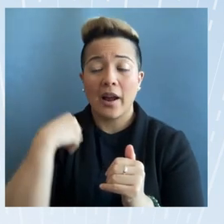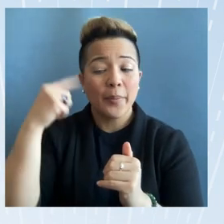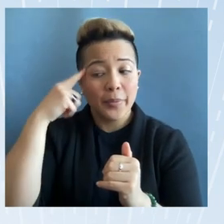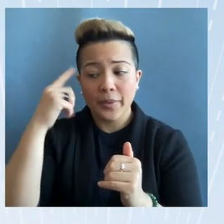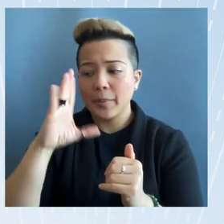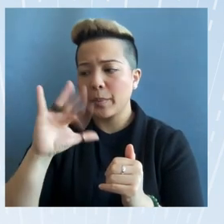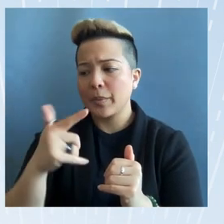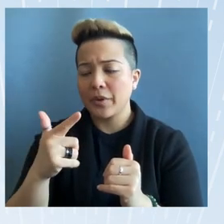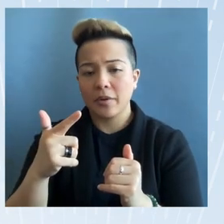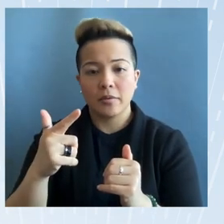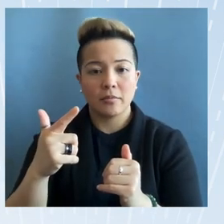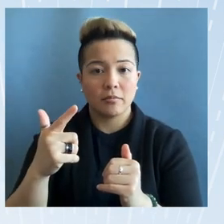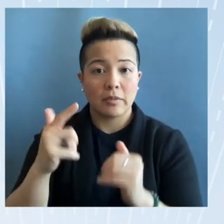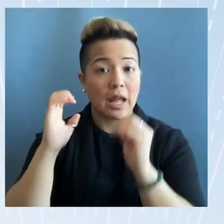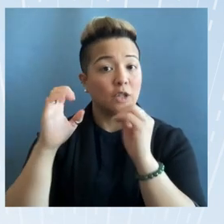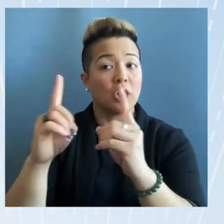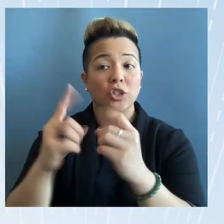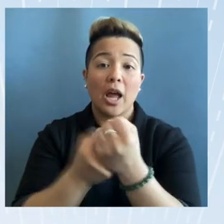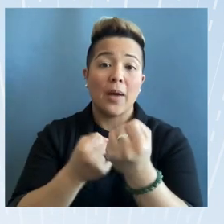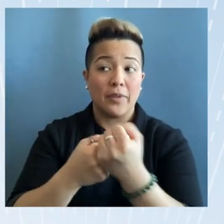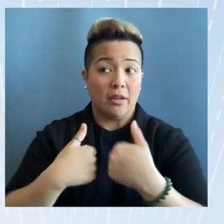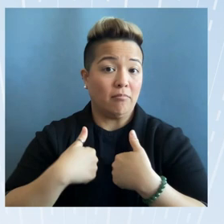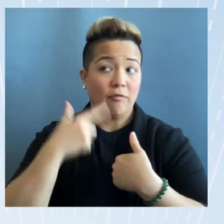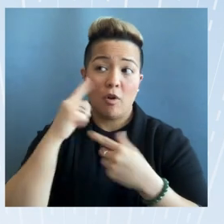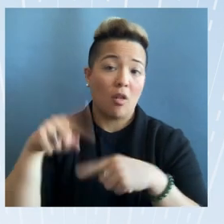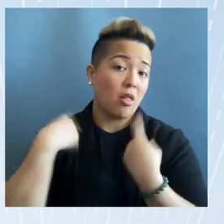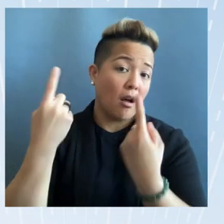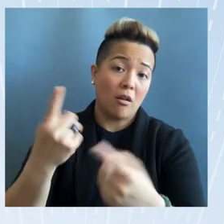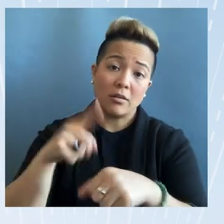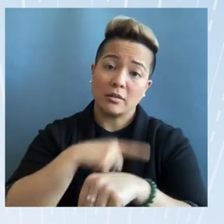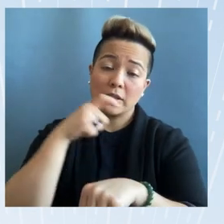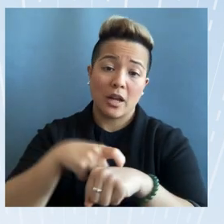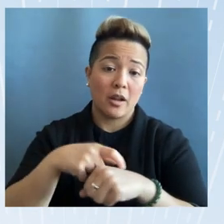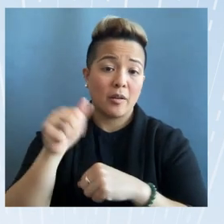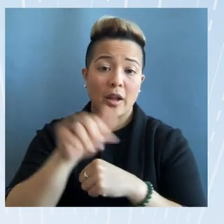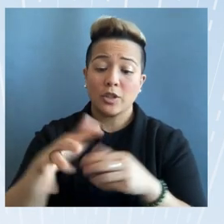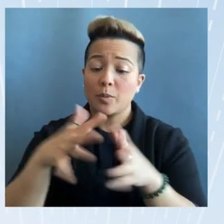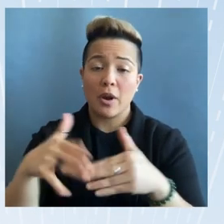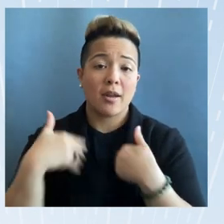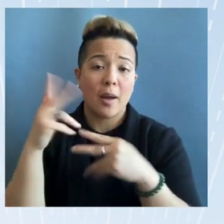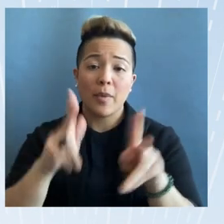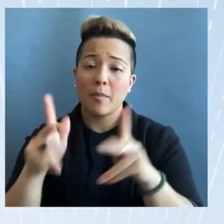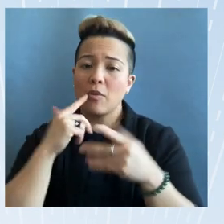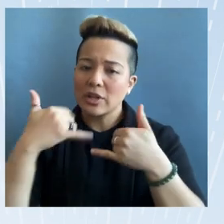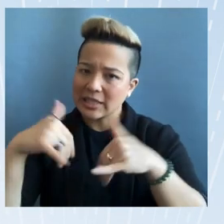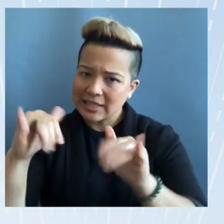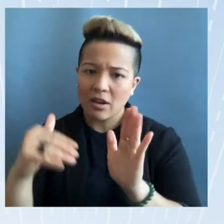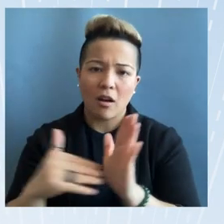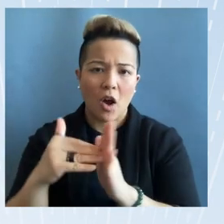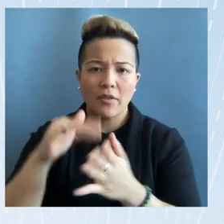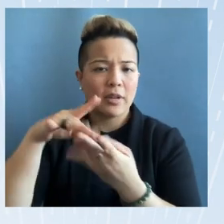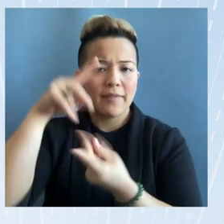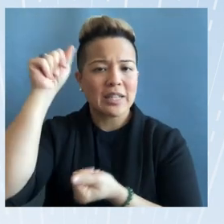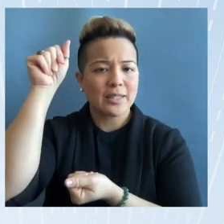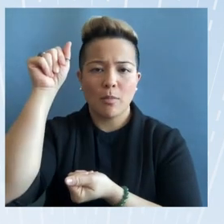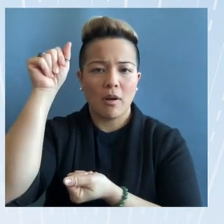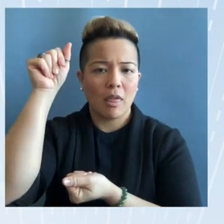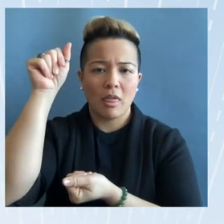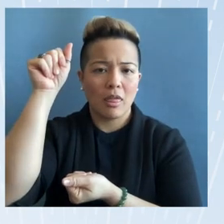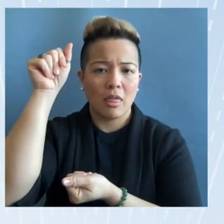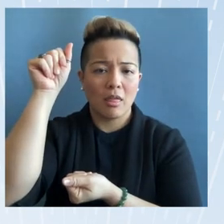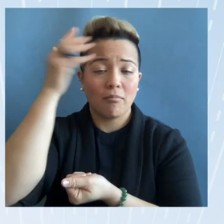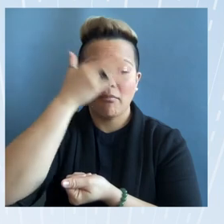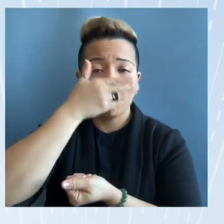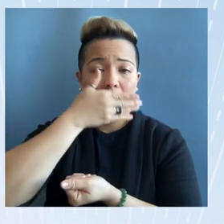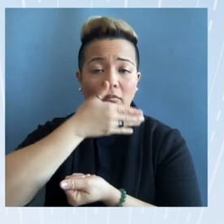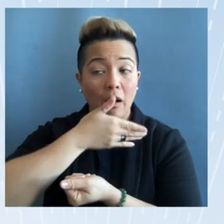an education advocate for a long time, Asian American young people are still often invisible, and I think